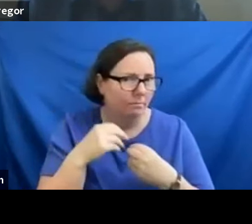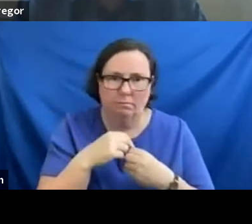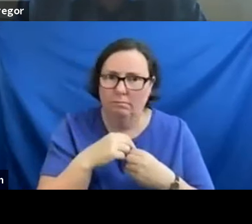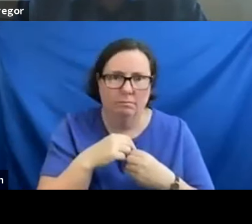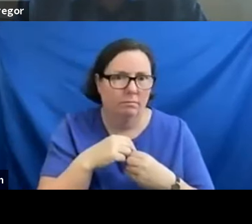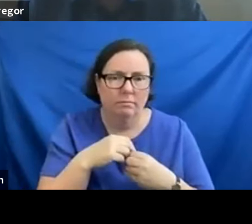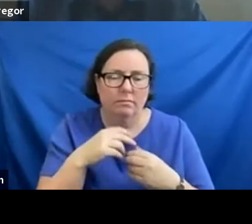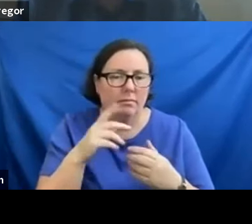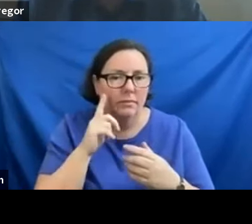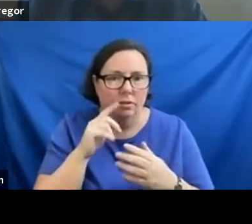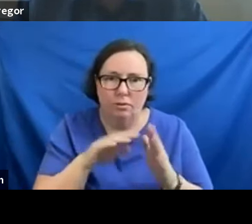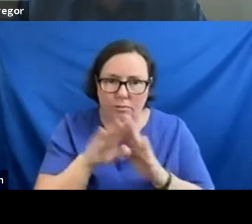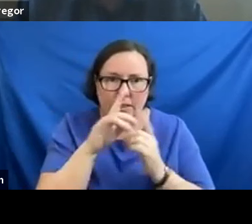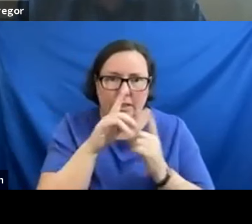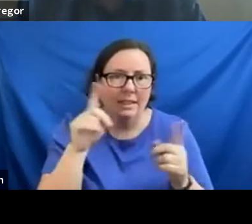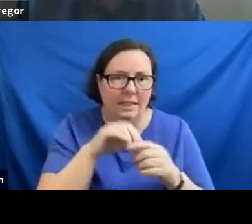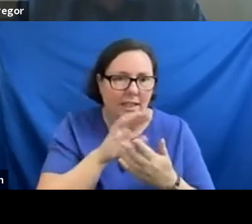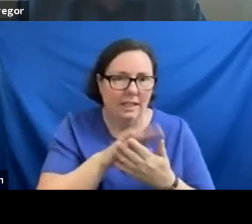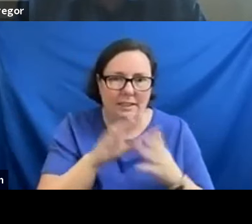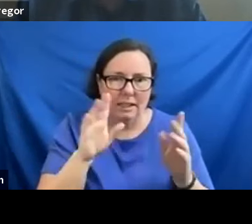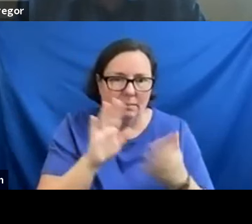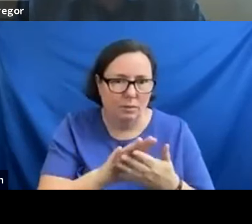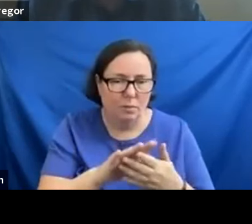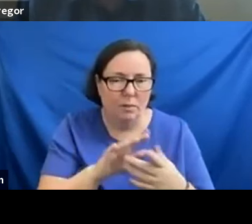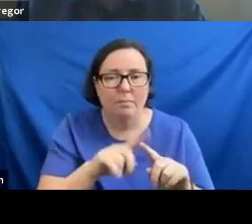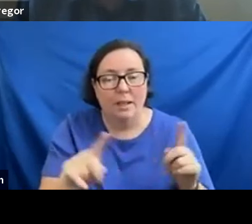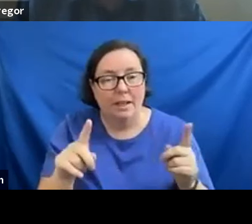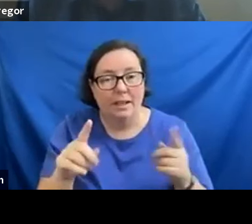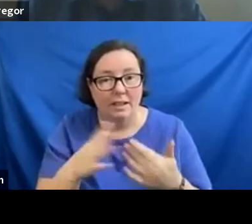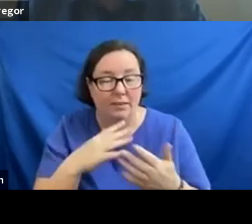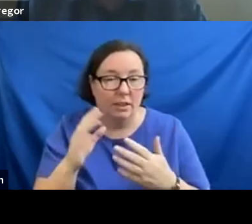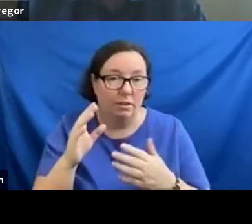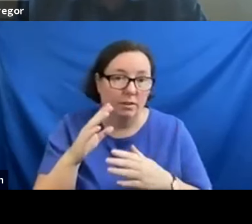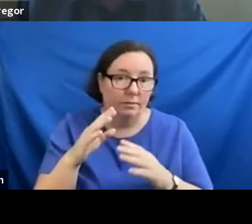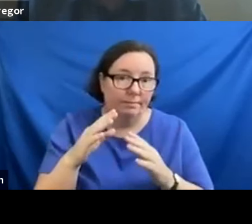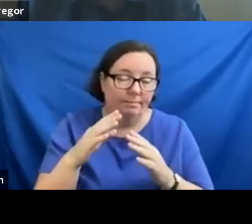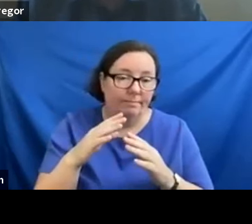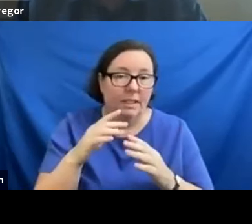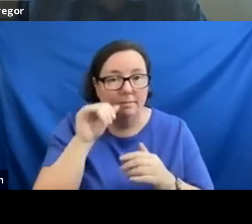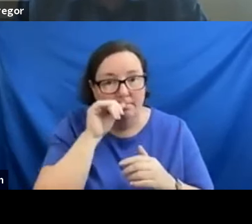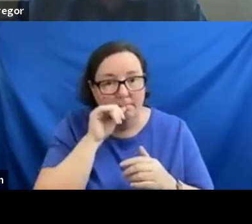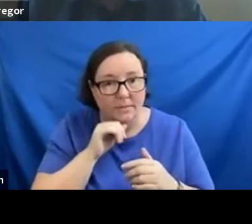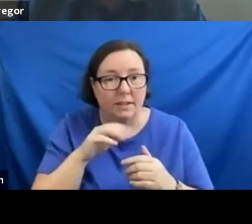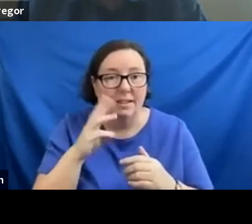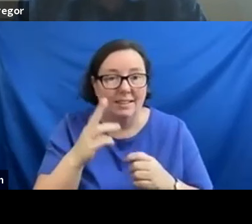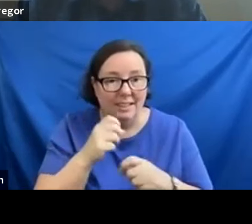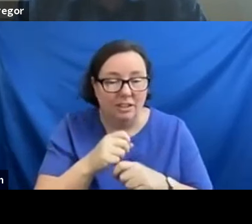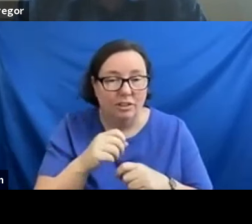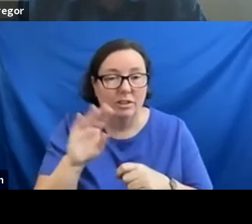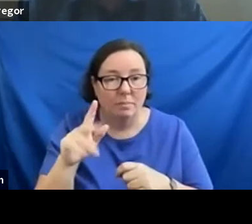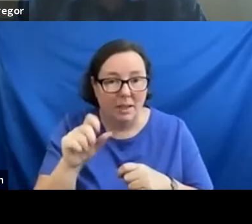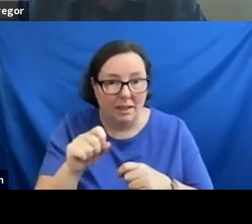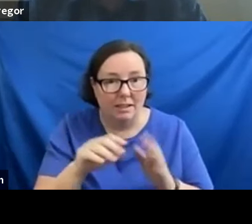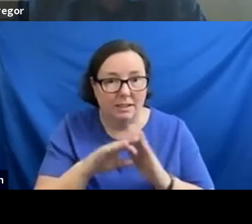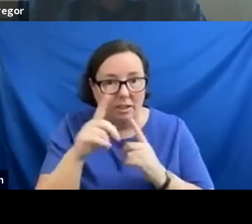admitted to or succeeding in an exam school. But despite those odds, I not only survived 6 years at BLS, but I thrived, and it opened